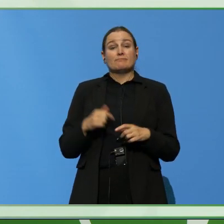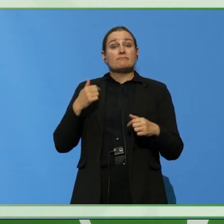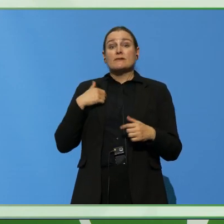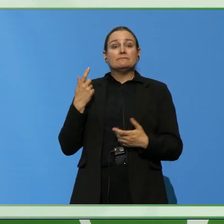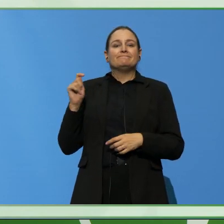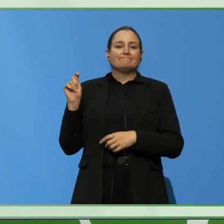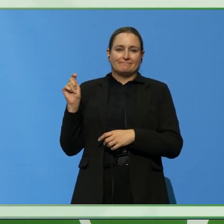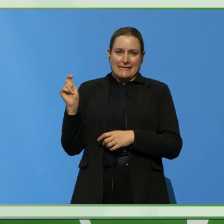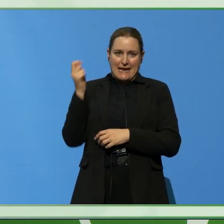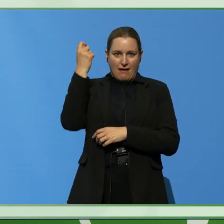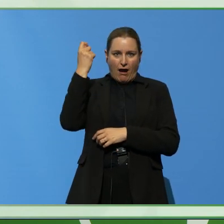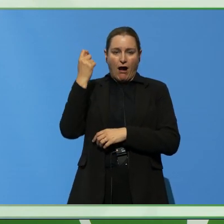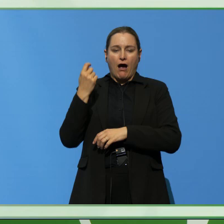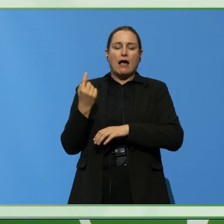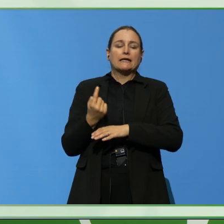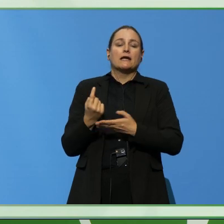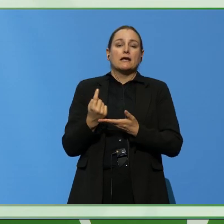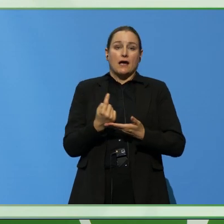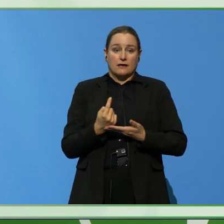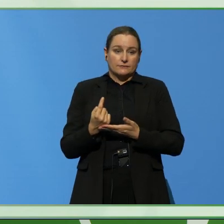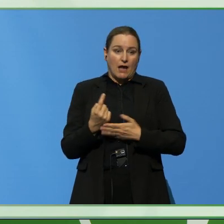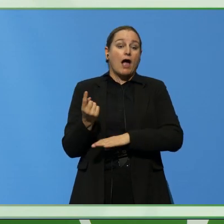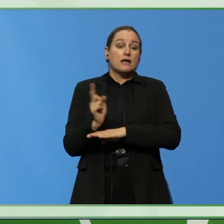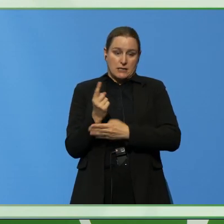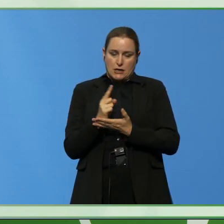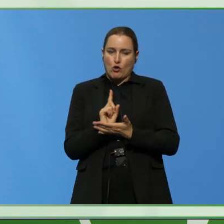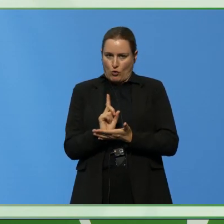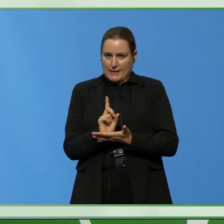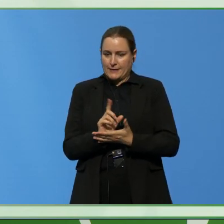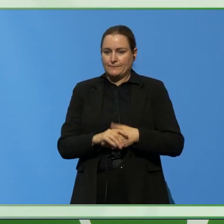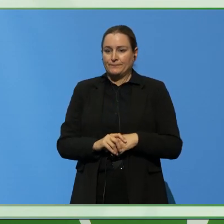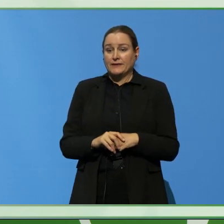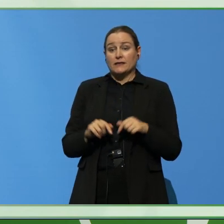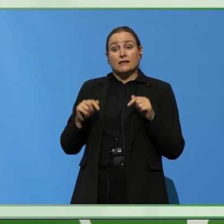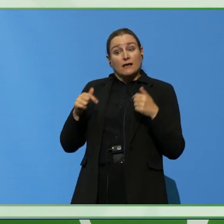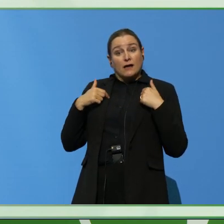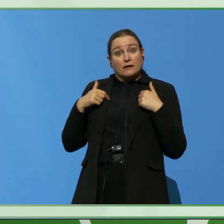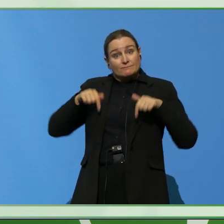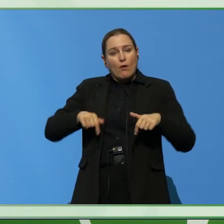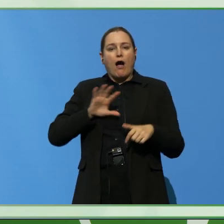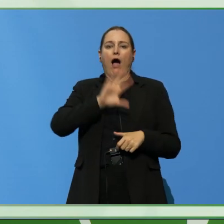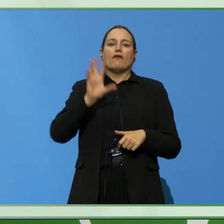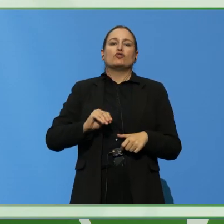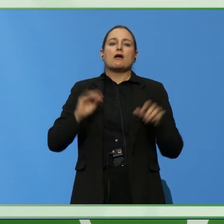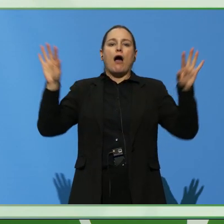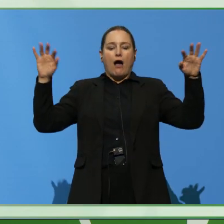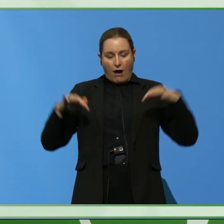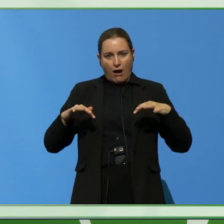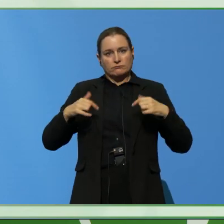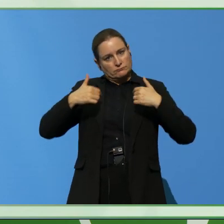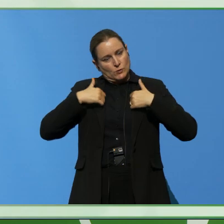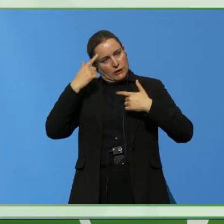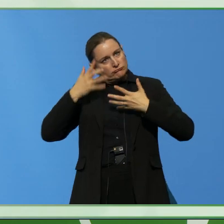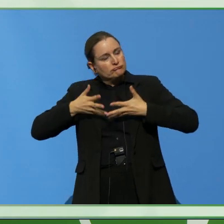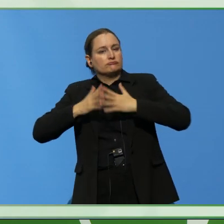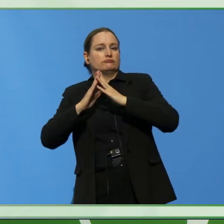see ourselves as Africa's hub for disability innovation and assistive technology. And our mission